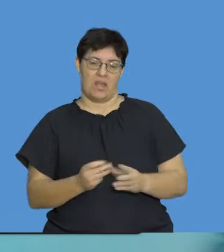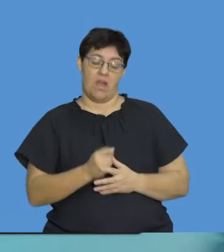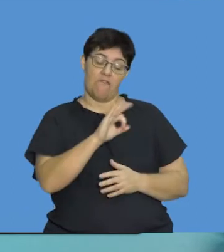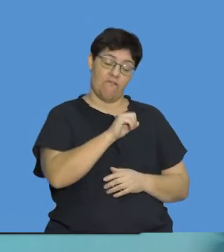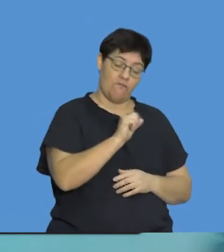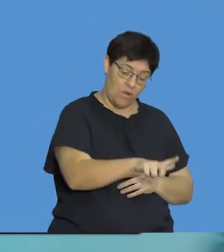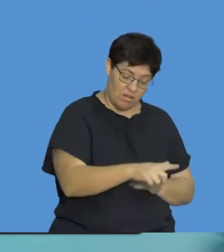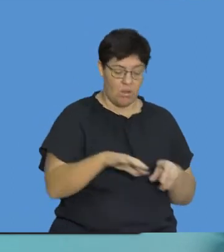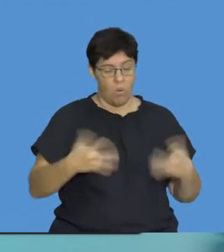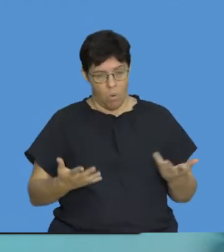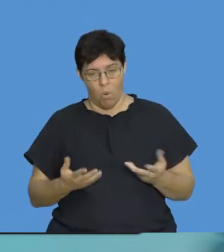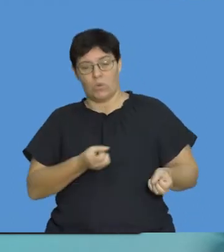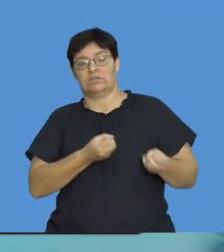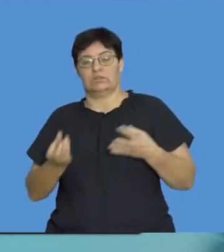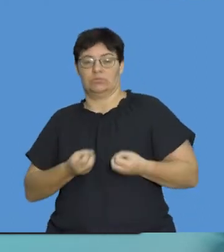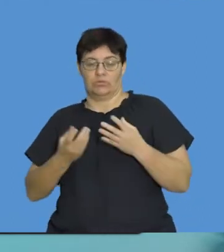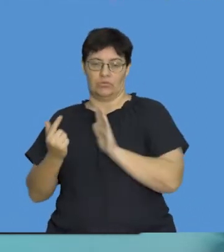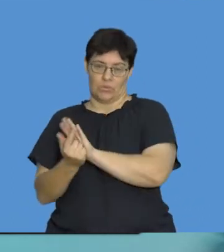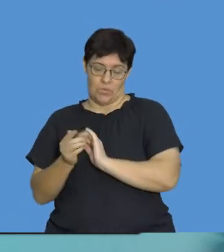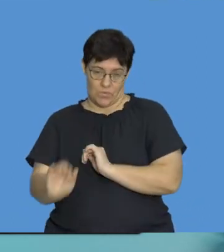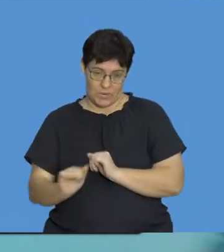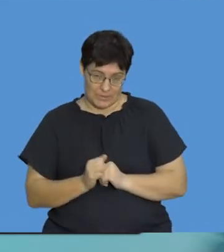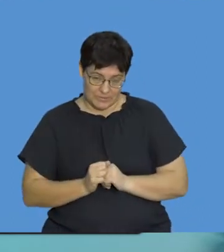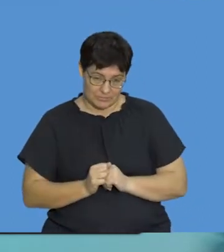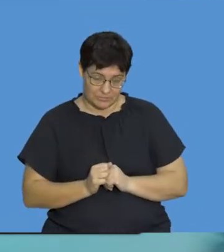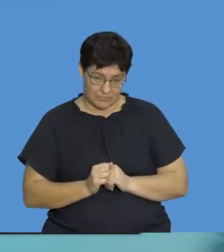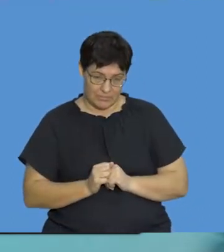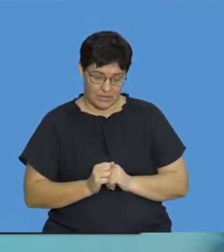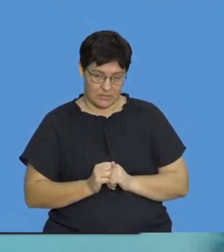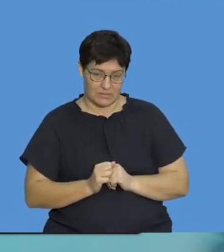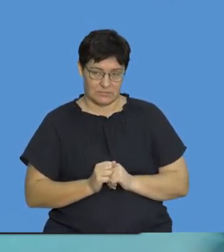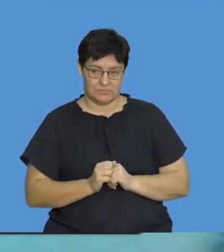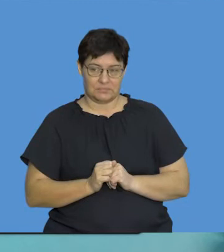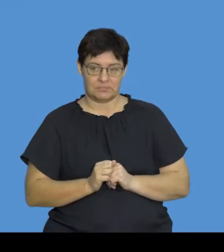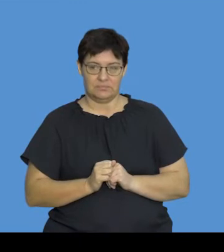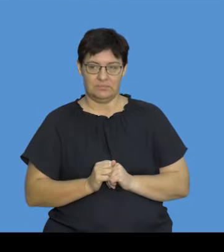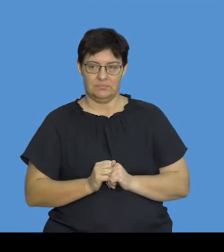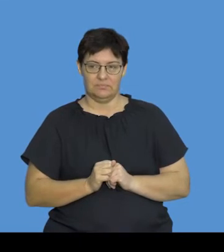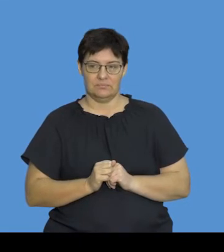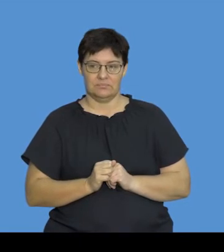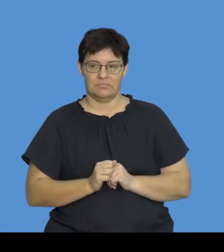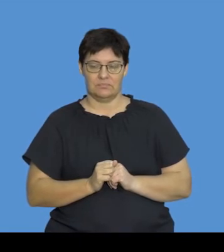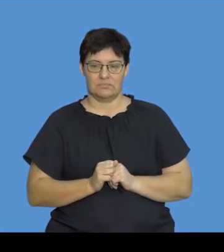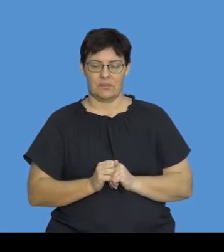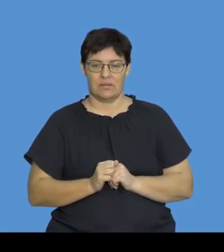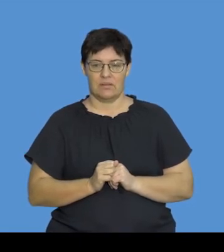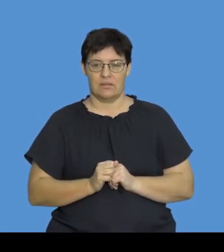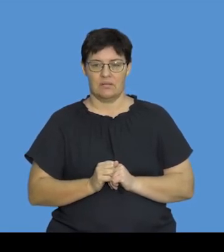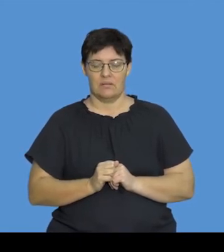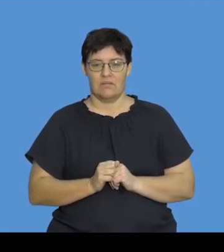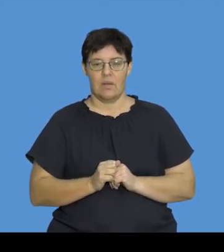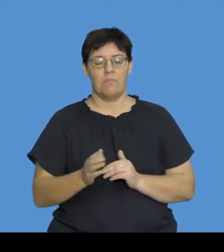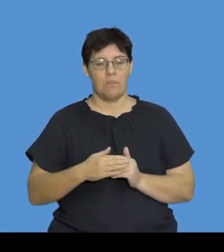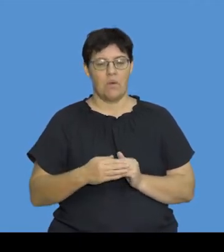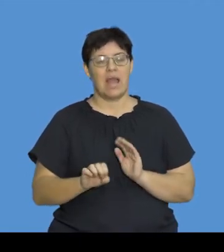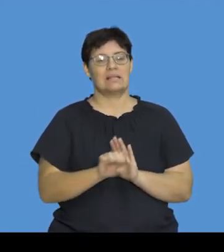FOIL or using the distributive property as we just did now. Now, one more example